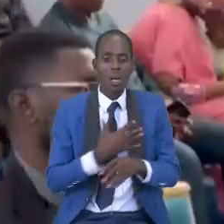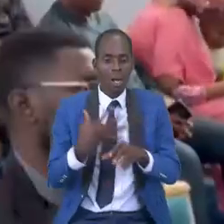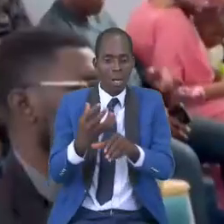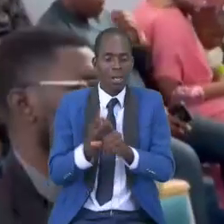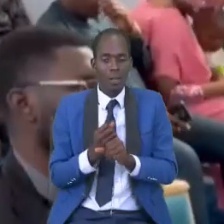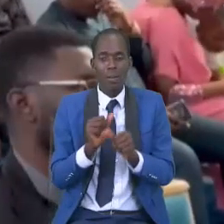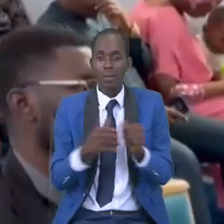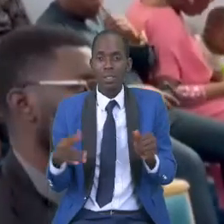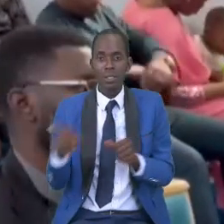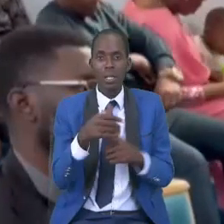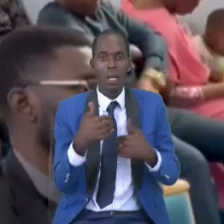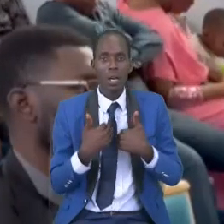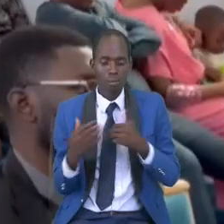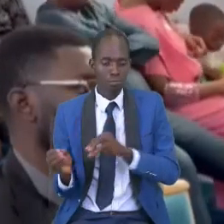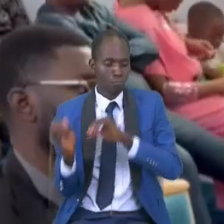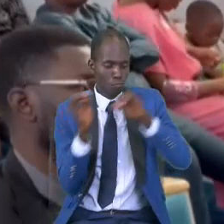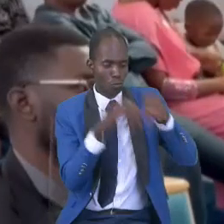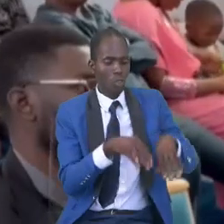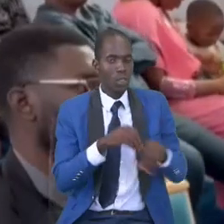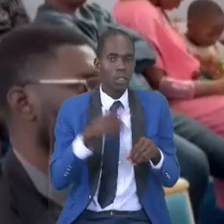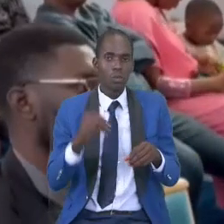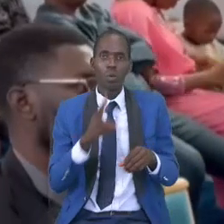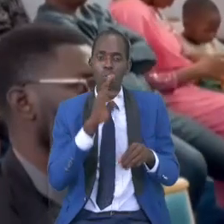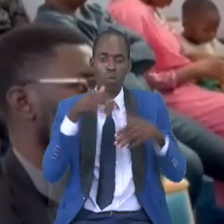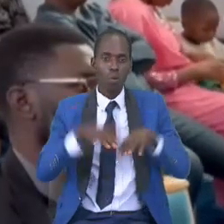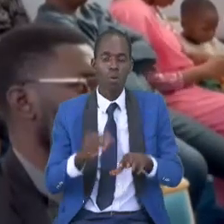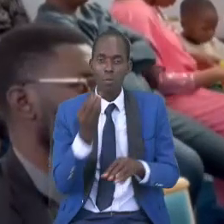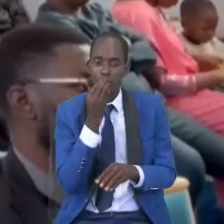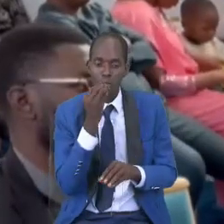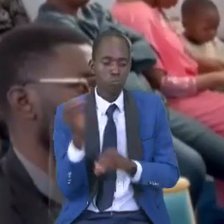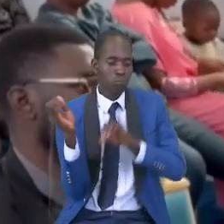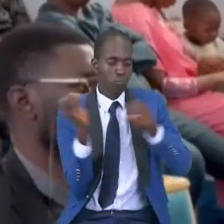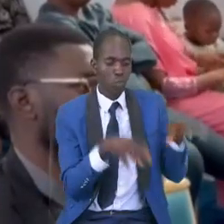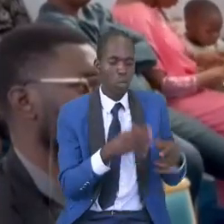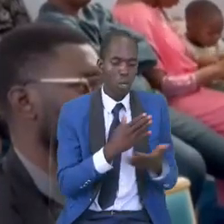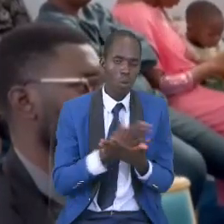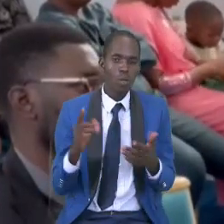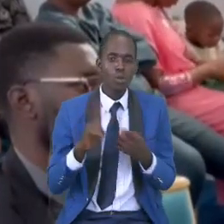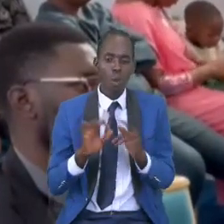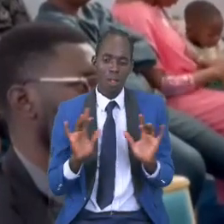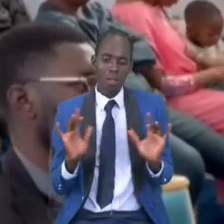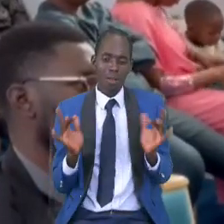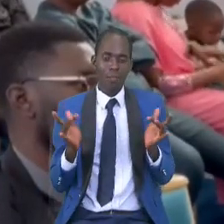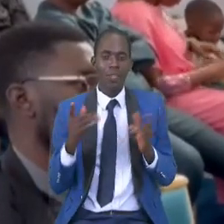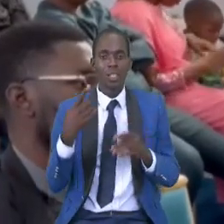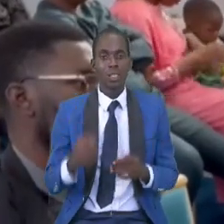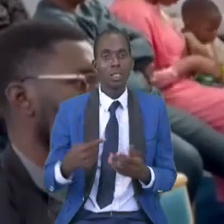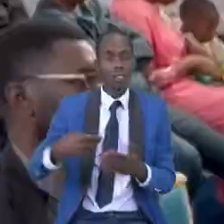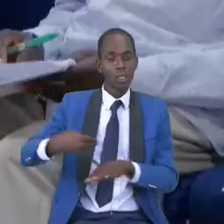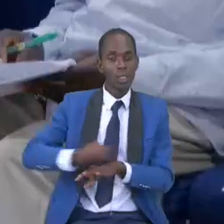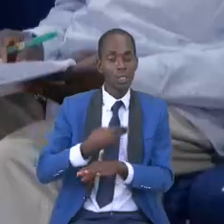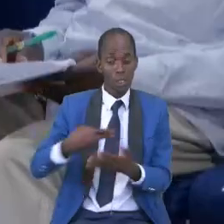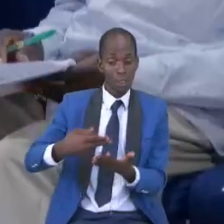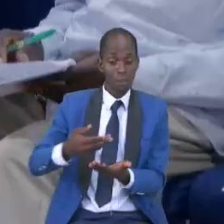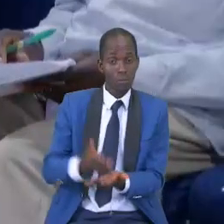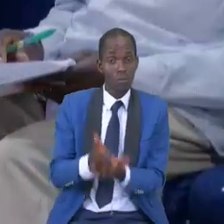throwing everything into the sea, throwing their food away so as to lighten the ship. And the storm